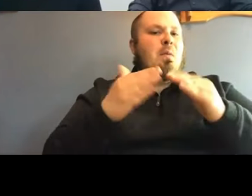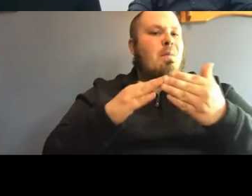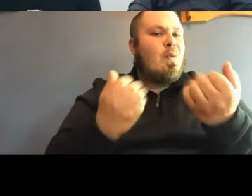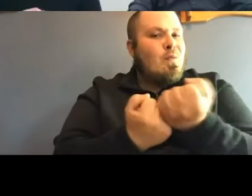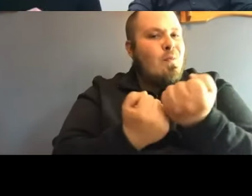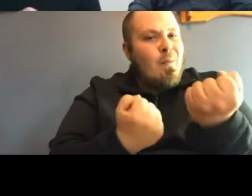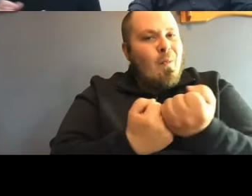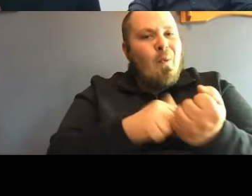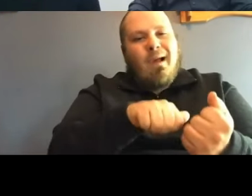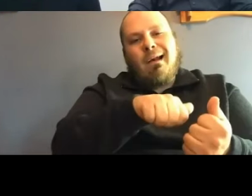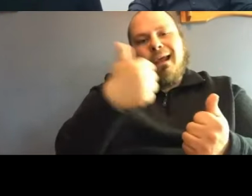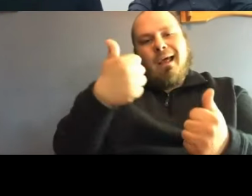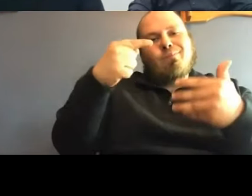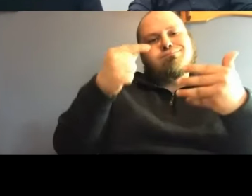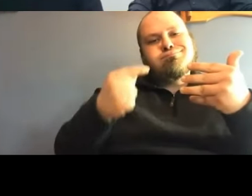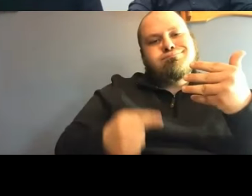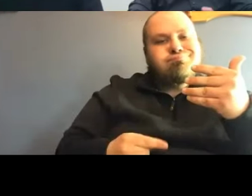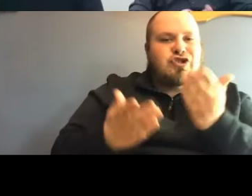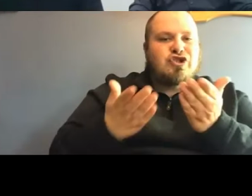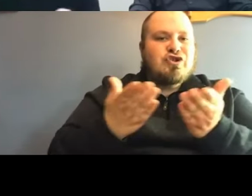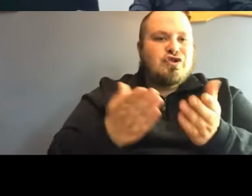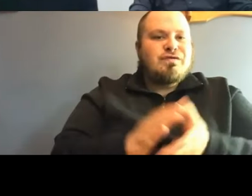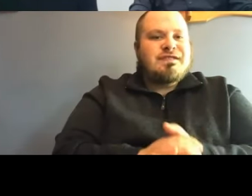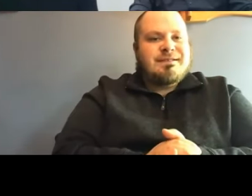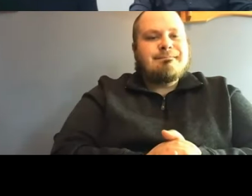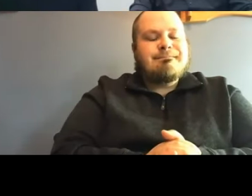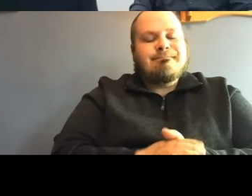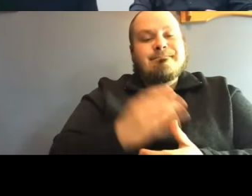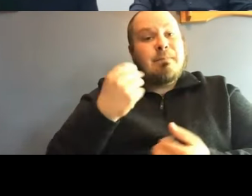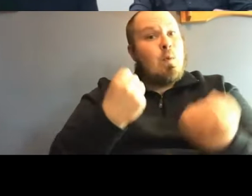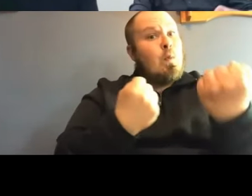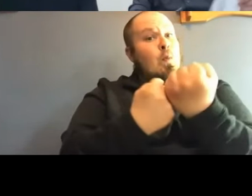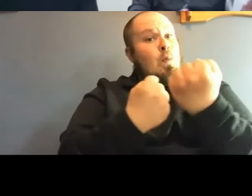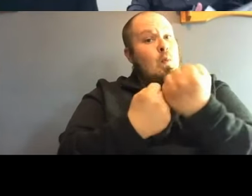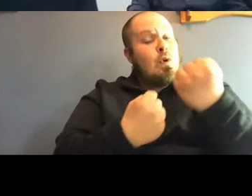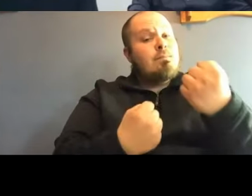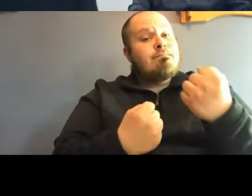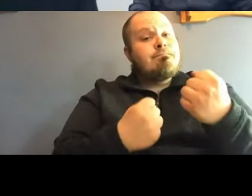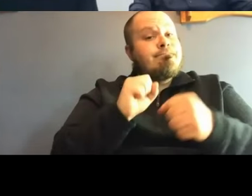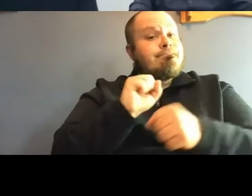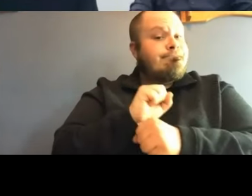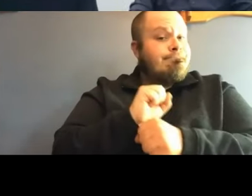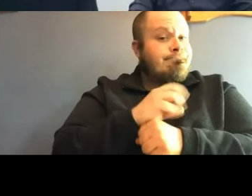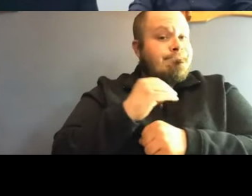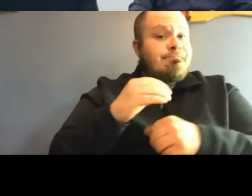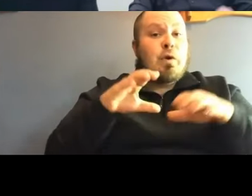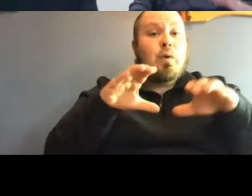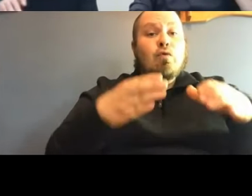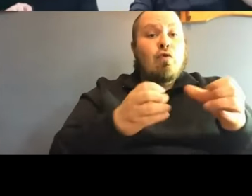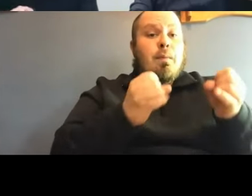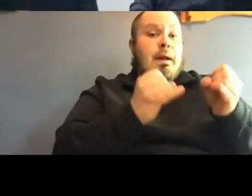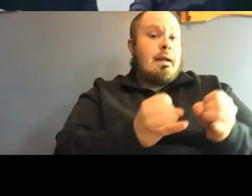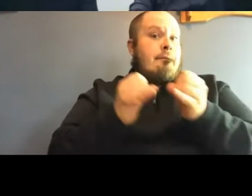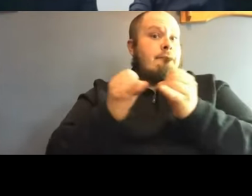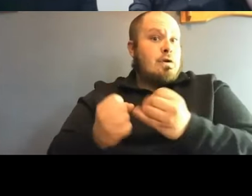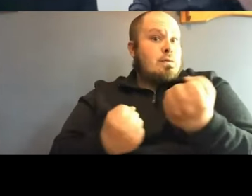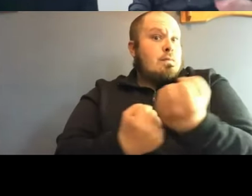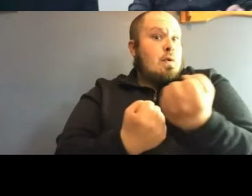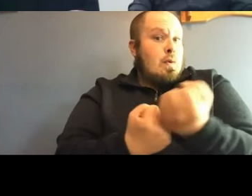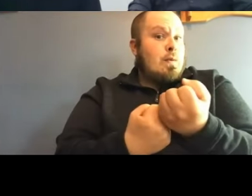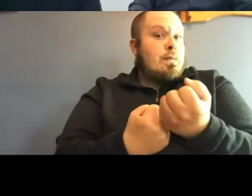and other services. And then we have the work support and group and individual, but